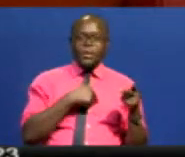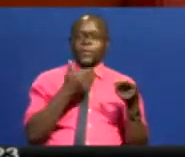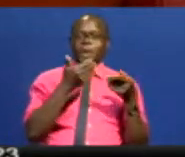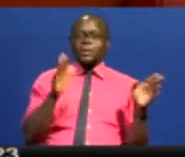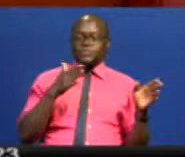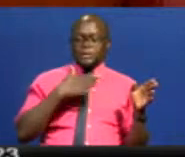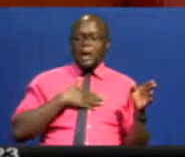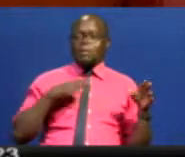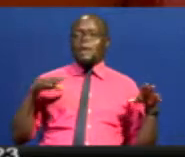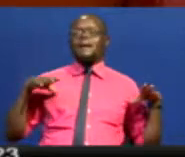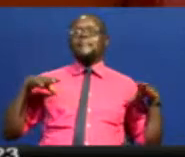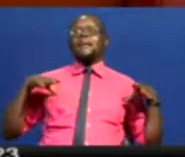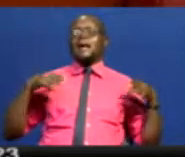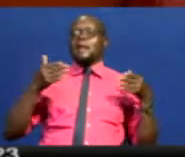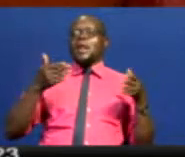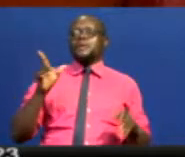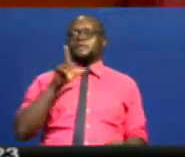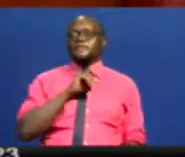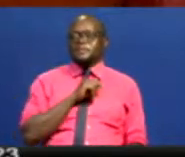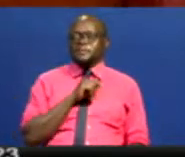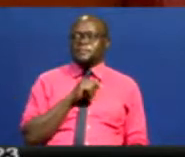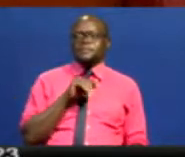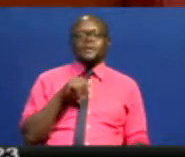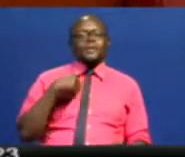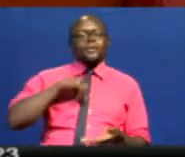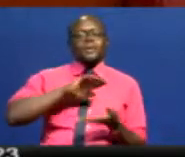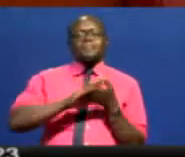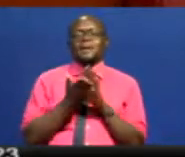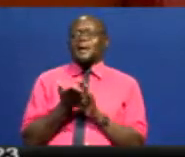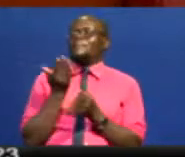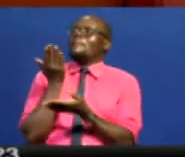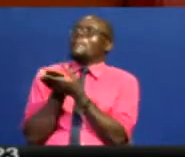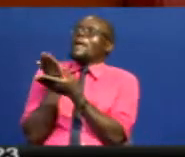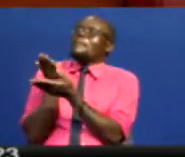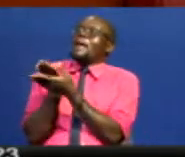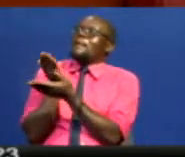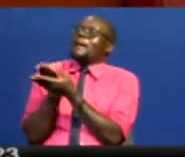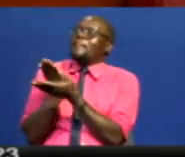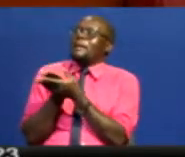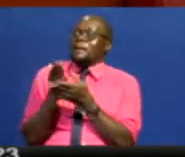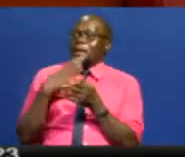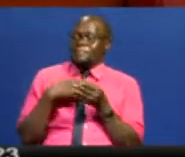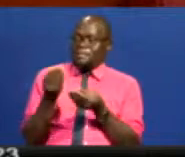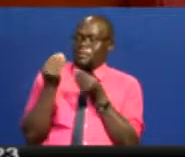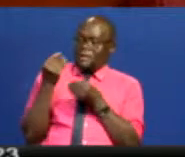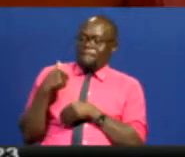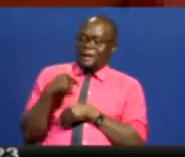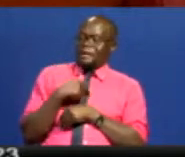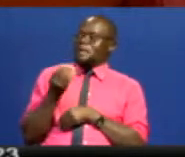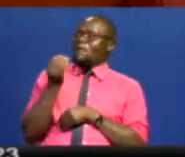own pride, we remain beggars, and those who give us food